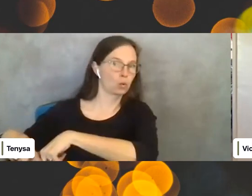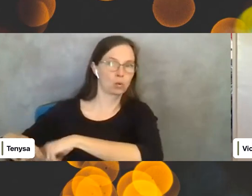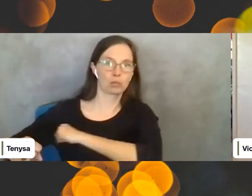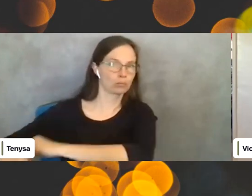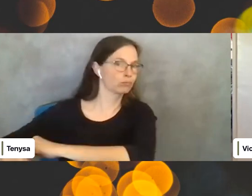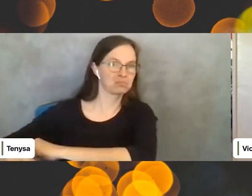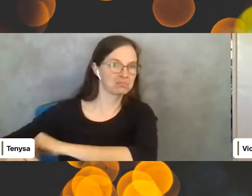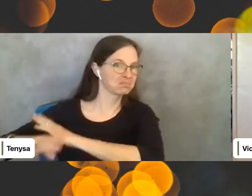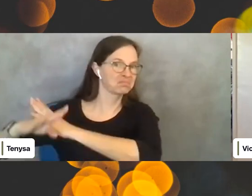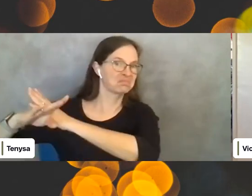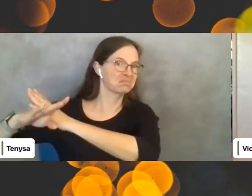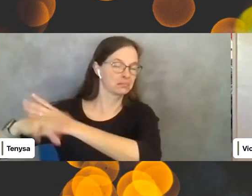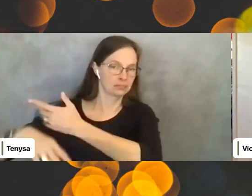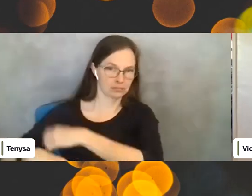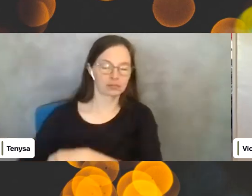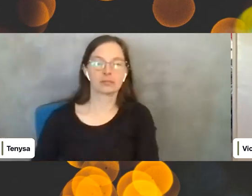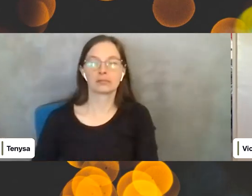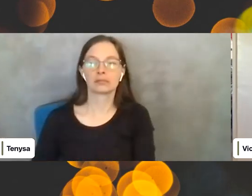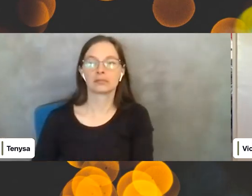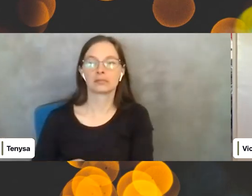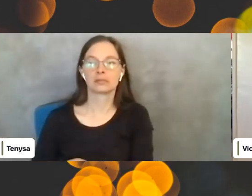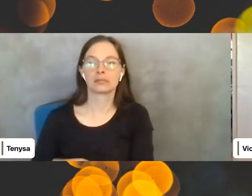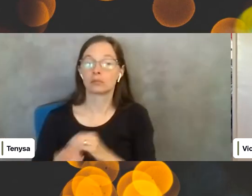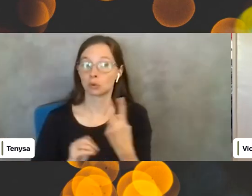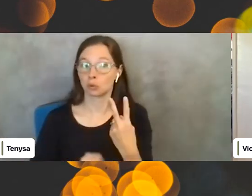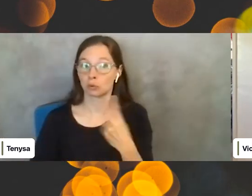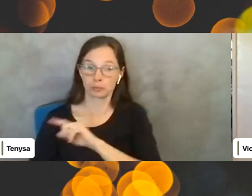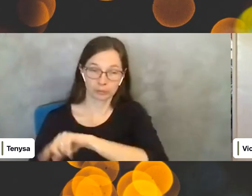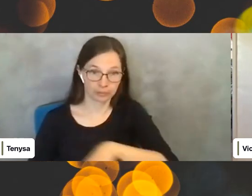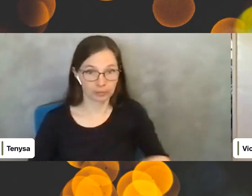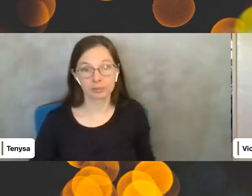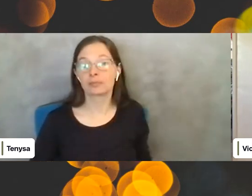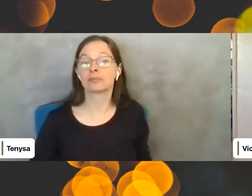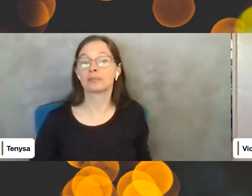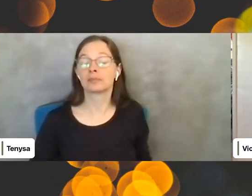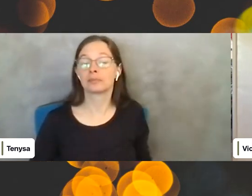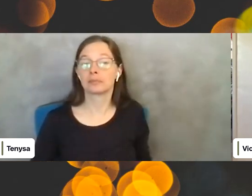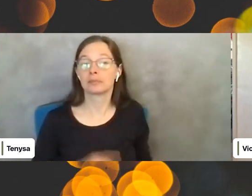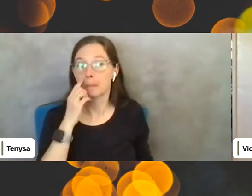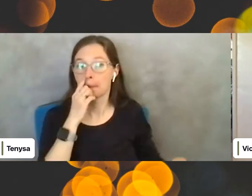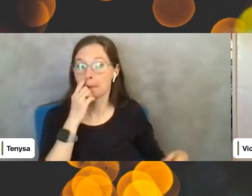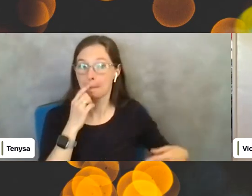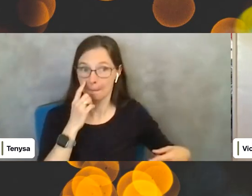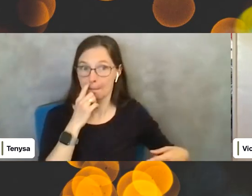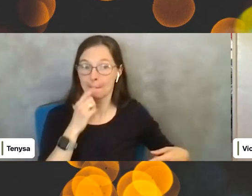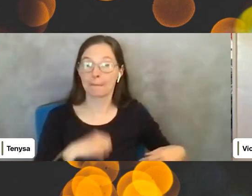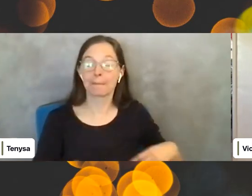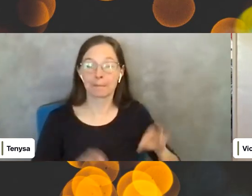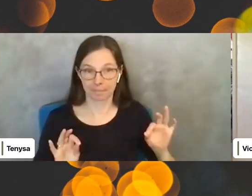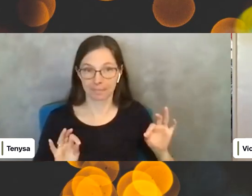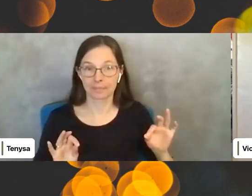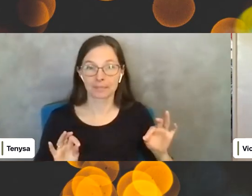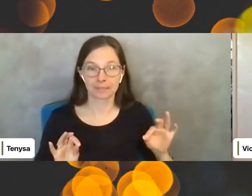gonna go anywhere. And then parry number 2, bam. There you go,